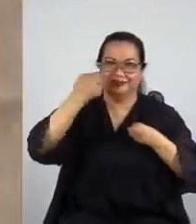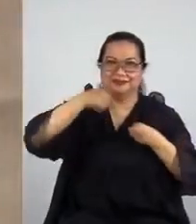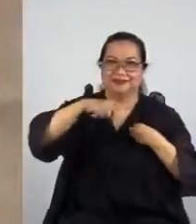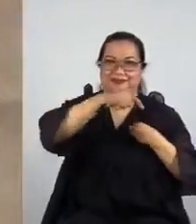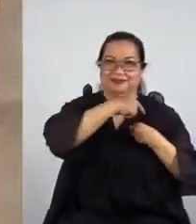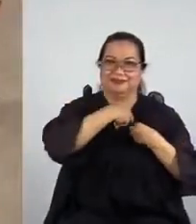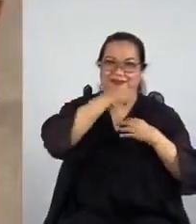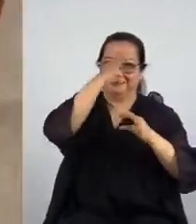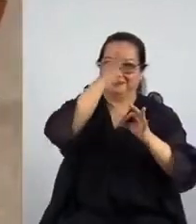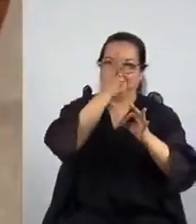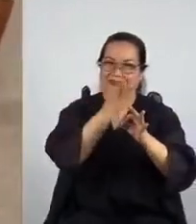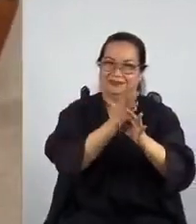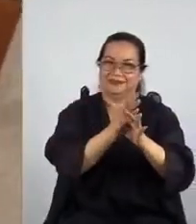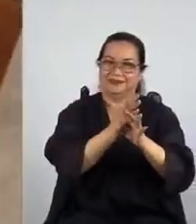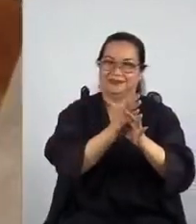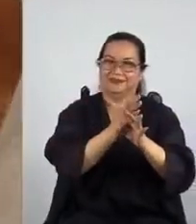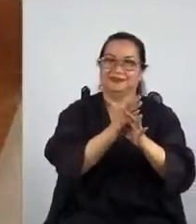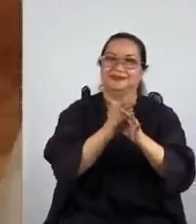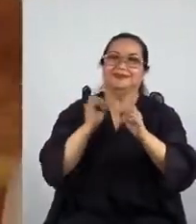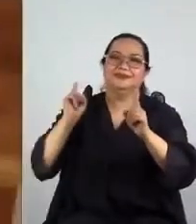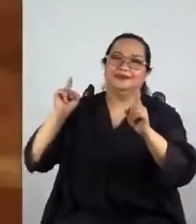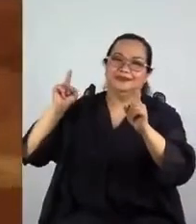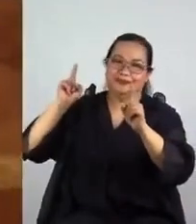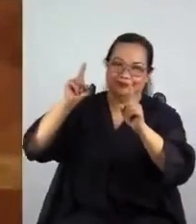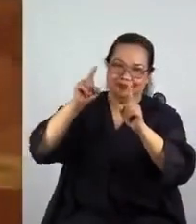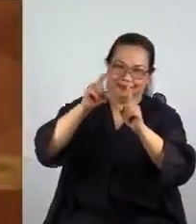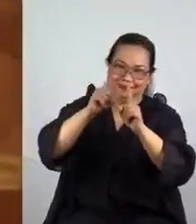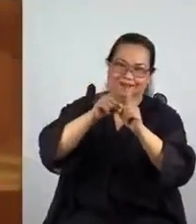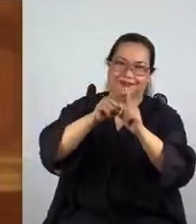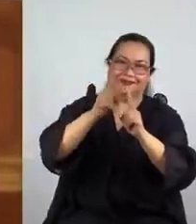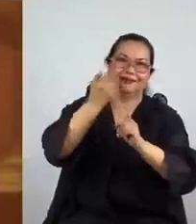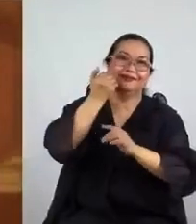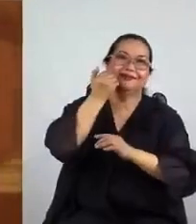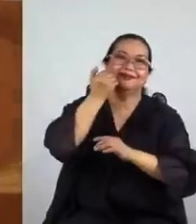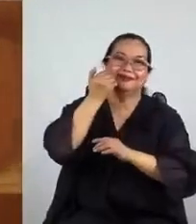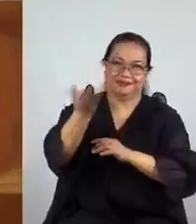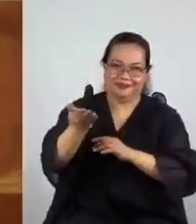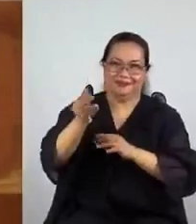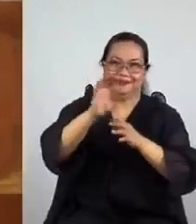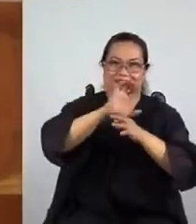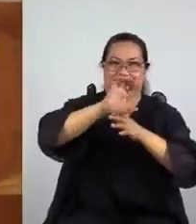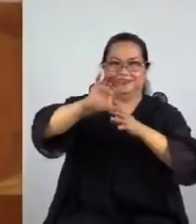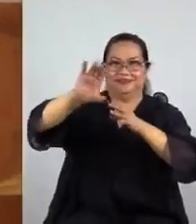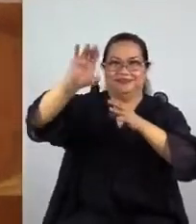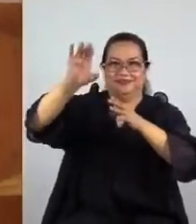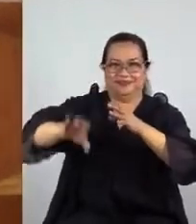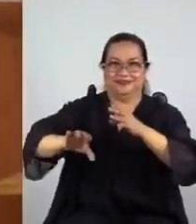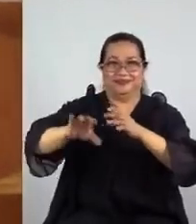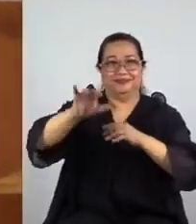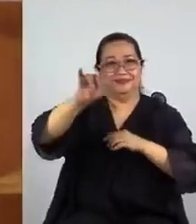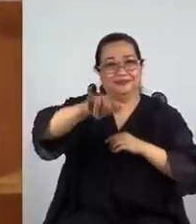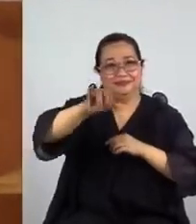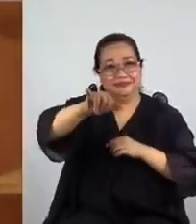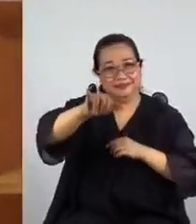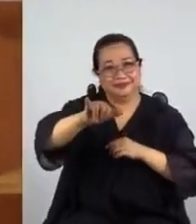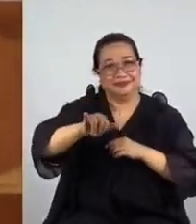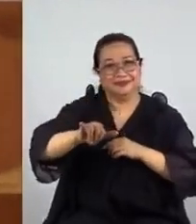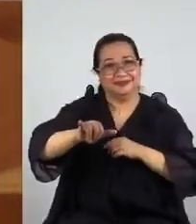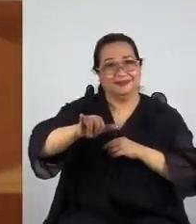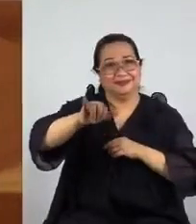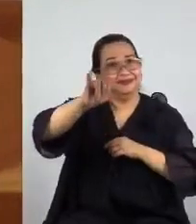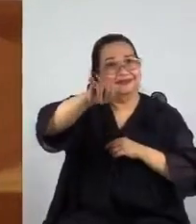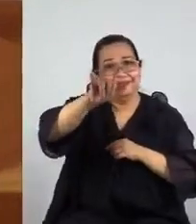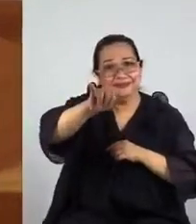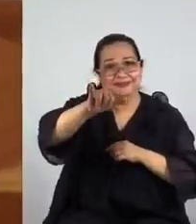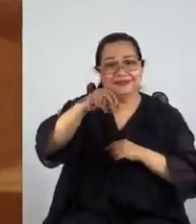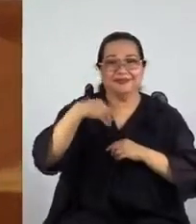He will give us the faith until the end. Yes, yes, we